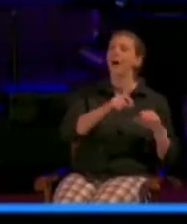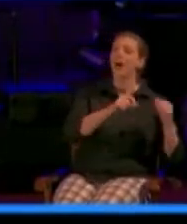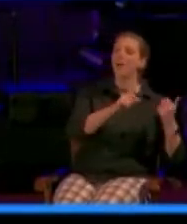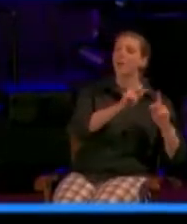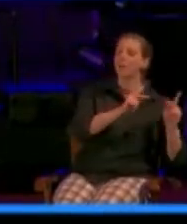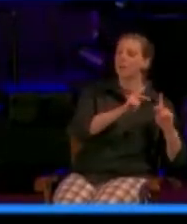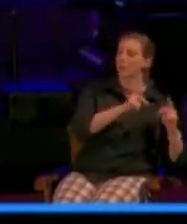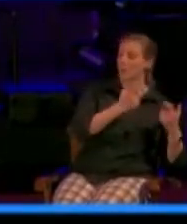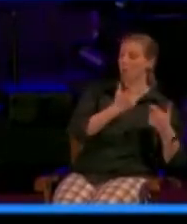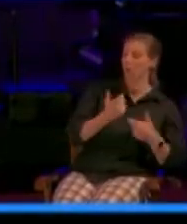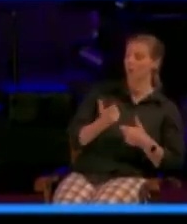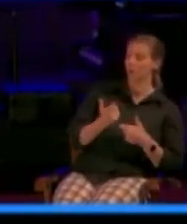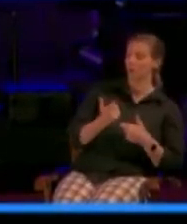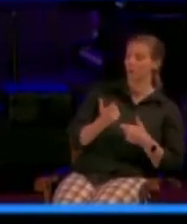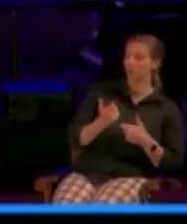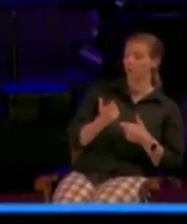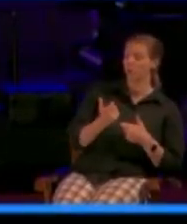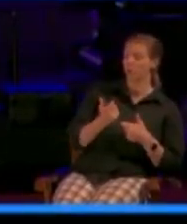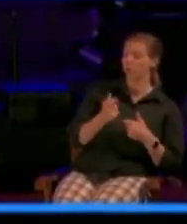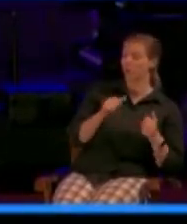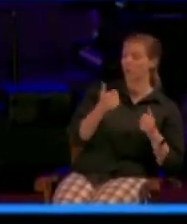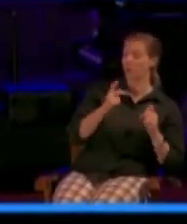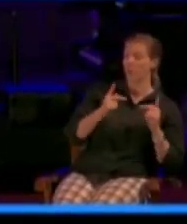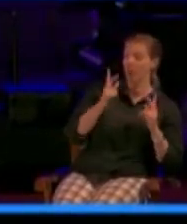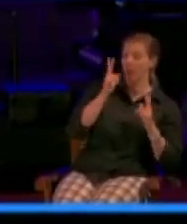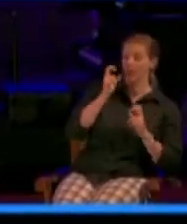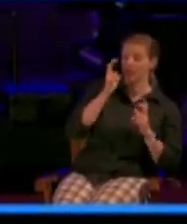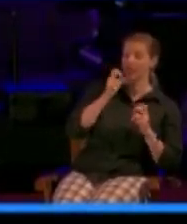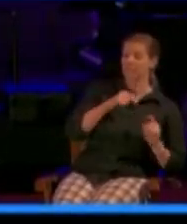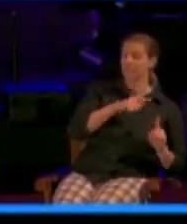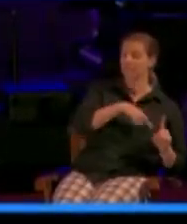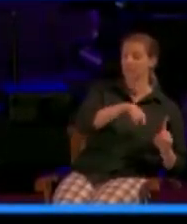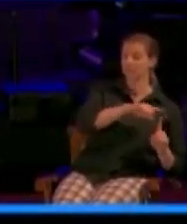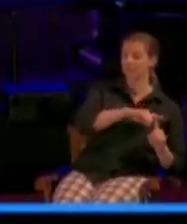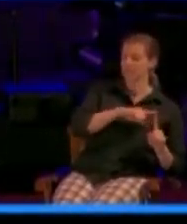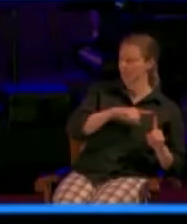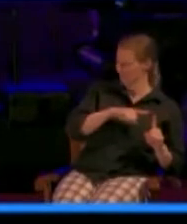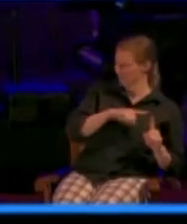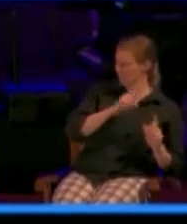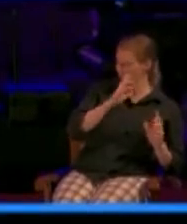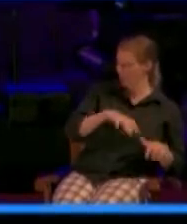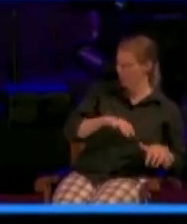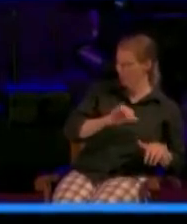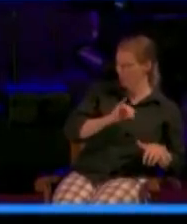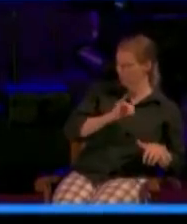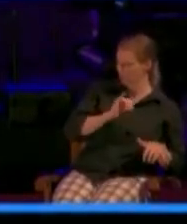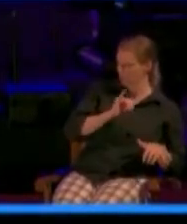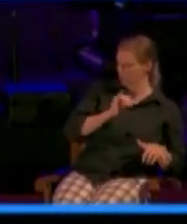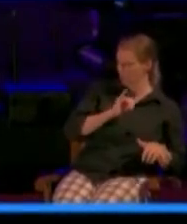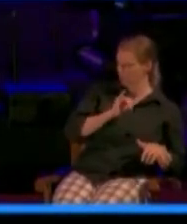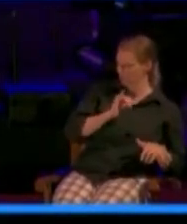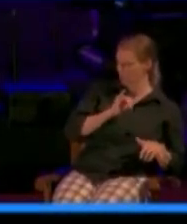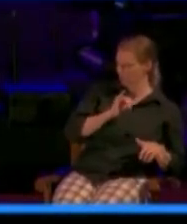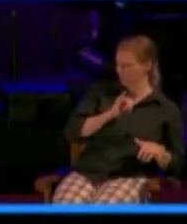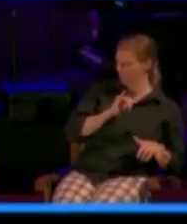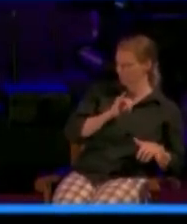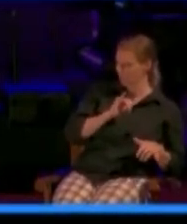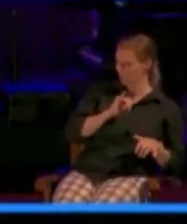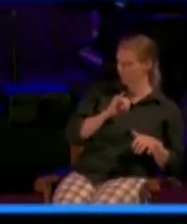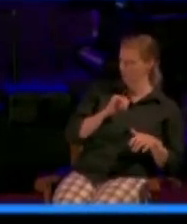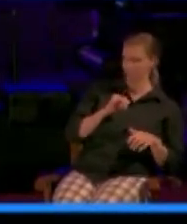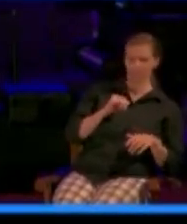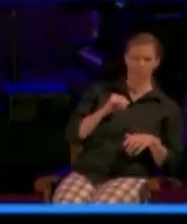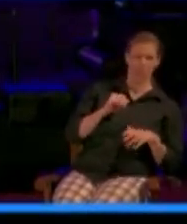to Jesus later about it because they can't believe their ears. What are you saying to him? You're telling me he has to go